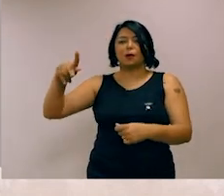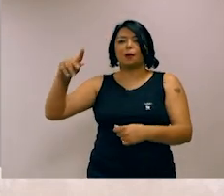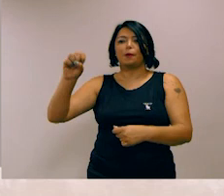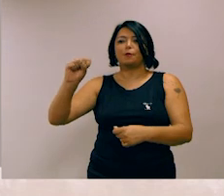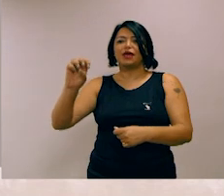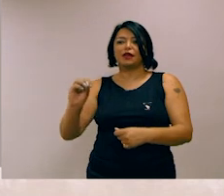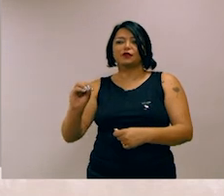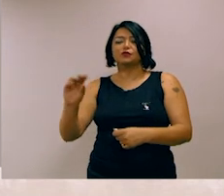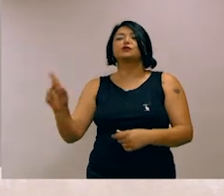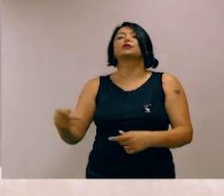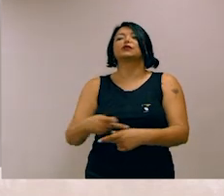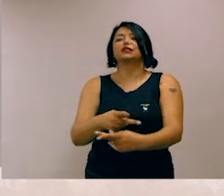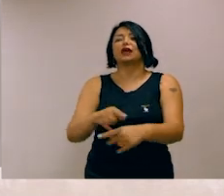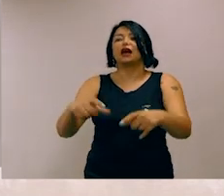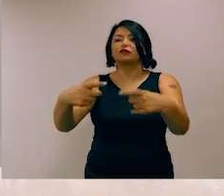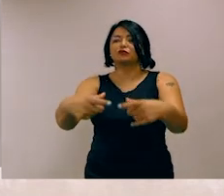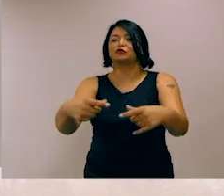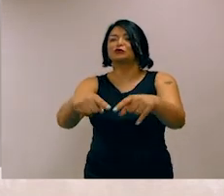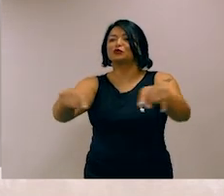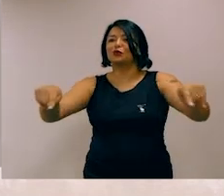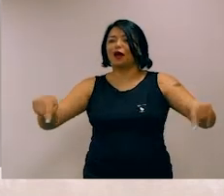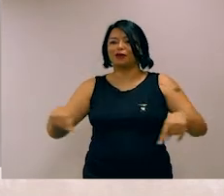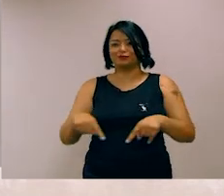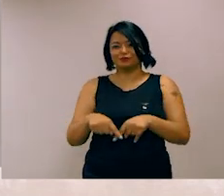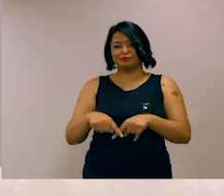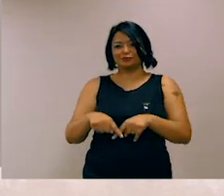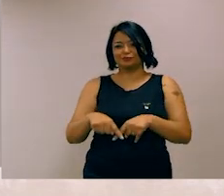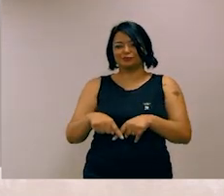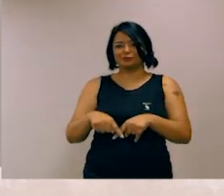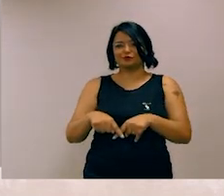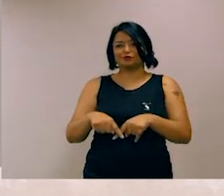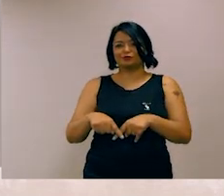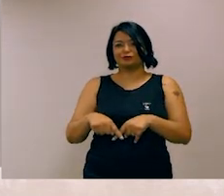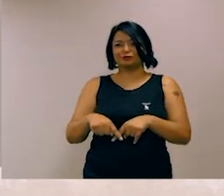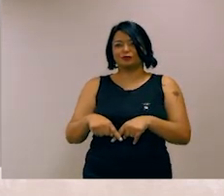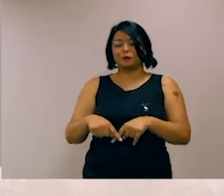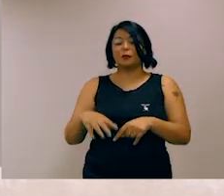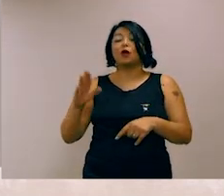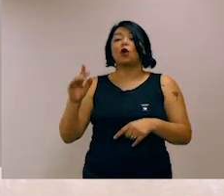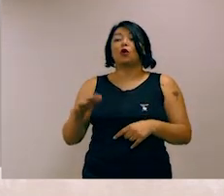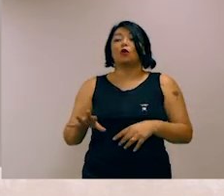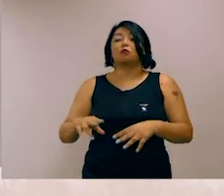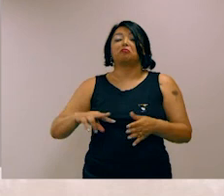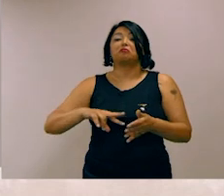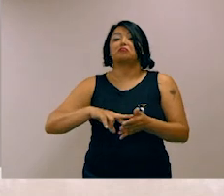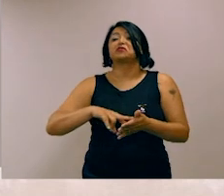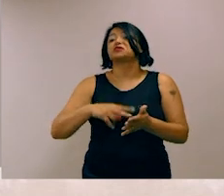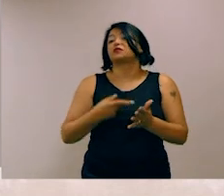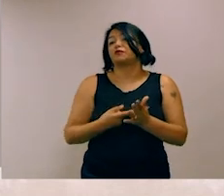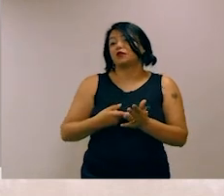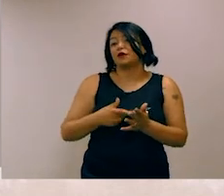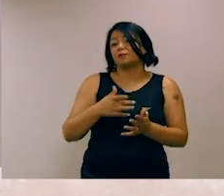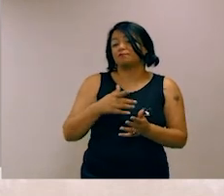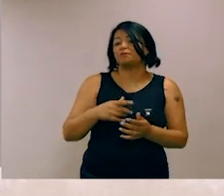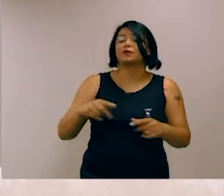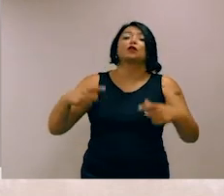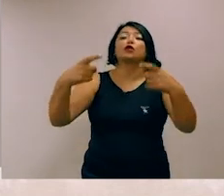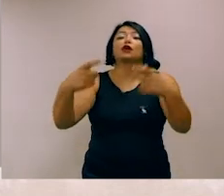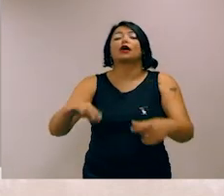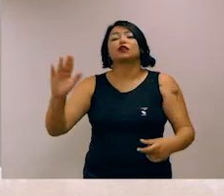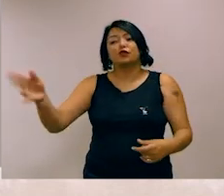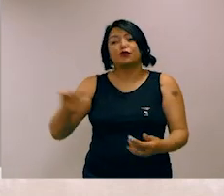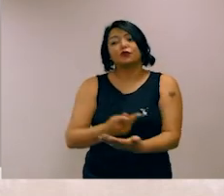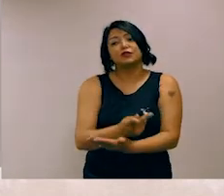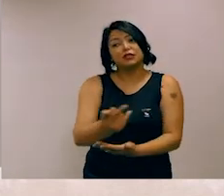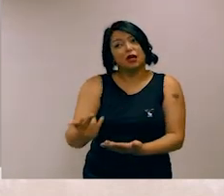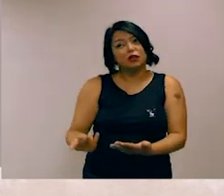be inversely proportional to the weight of that area. And so the areas that we have already visited